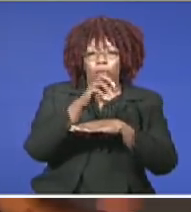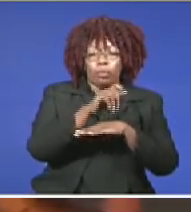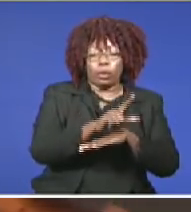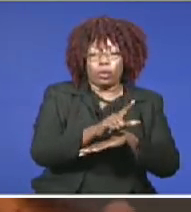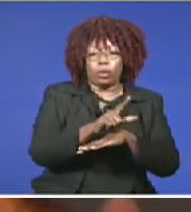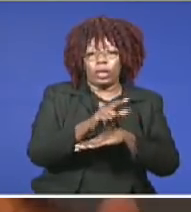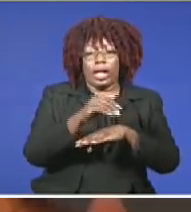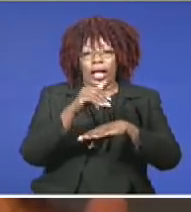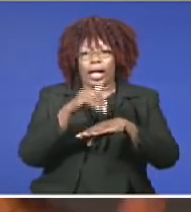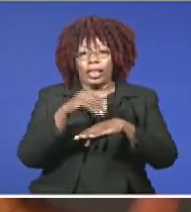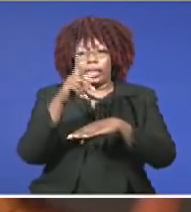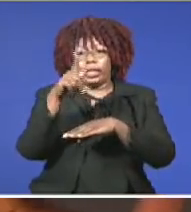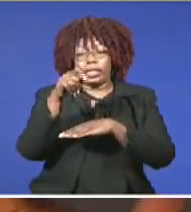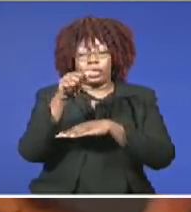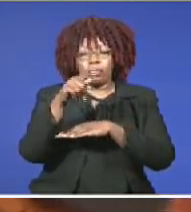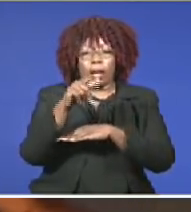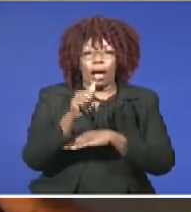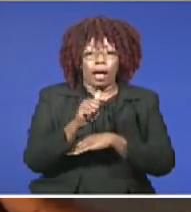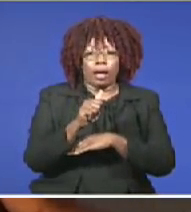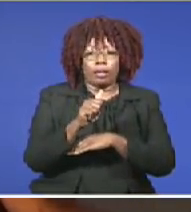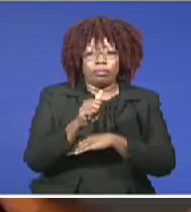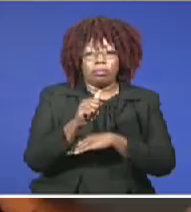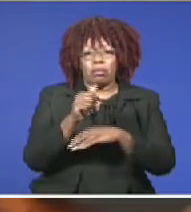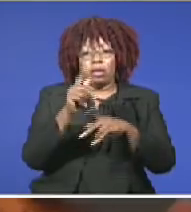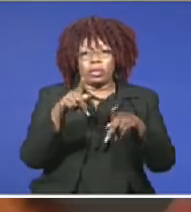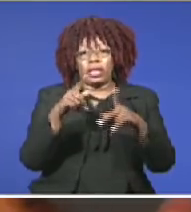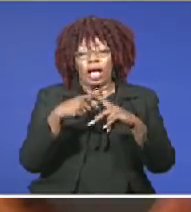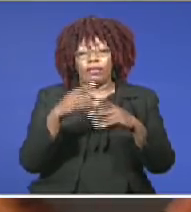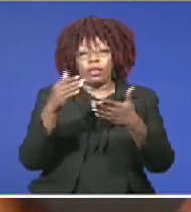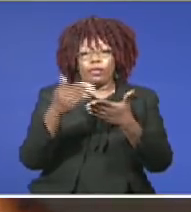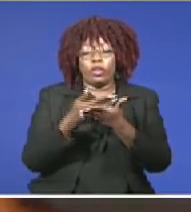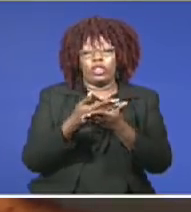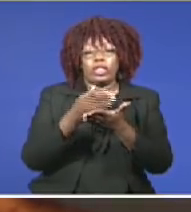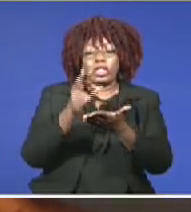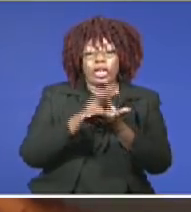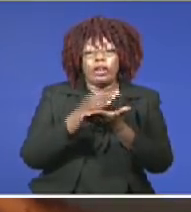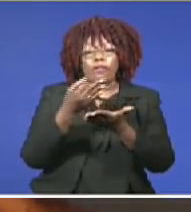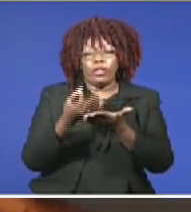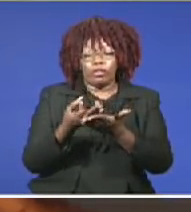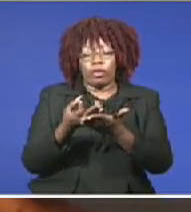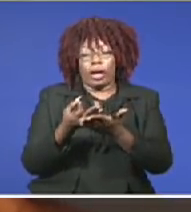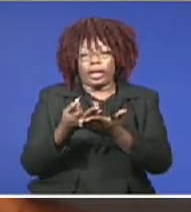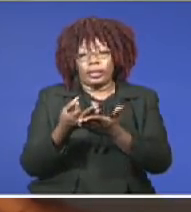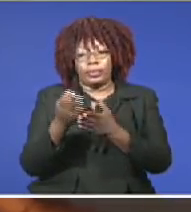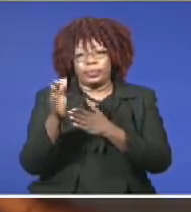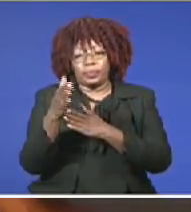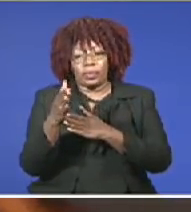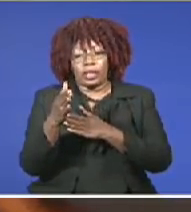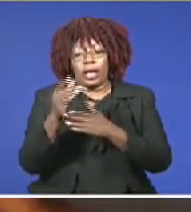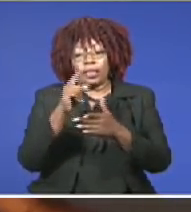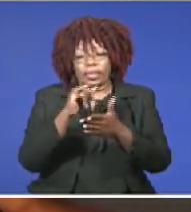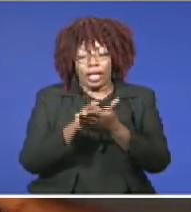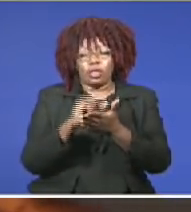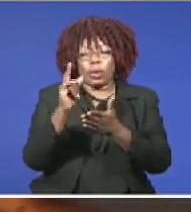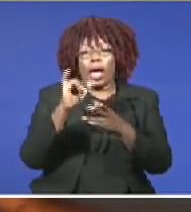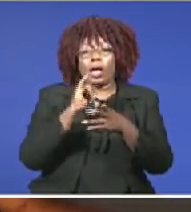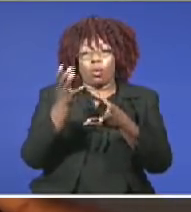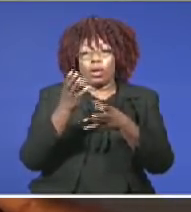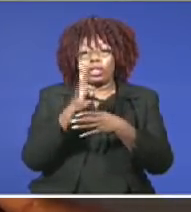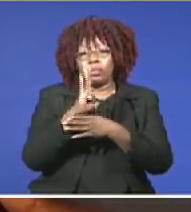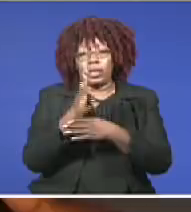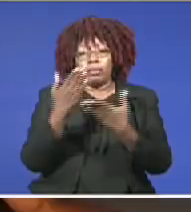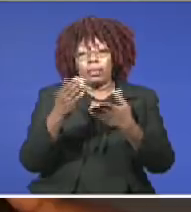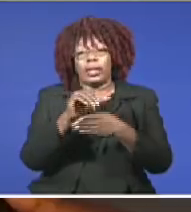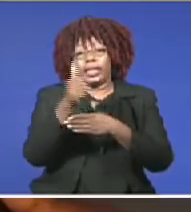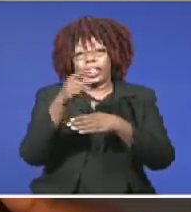And we actually, you know, some people have even asked me for the fish fry. So, you know, that's where I want to be. But we'll do